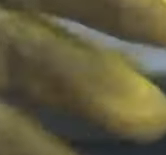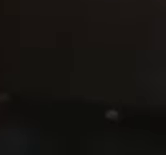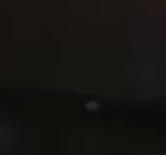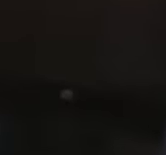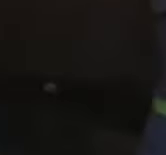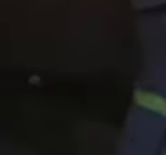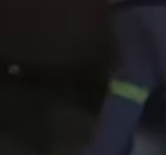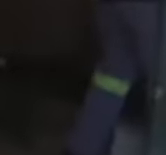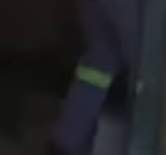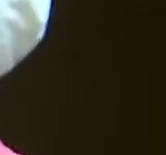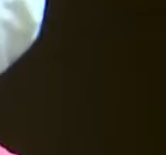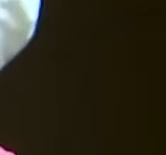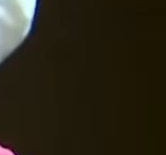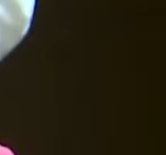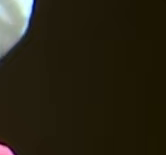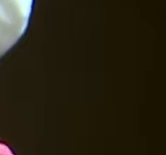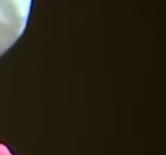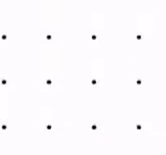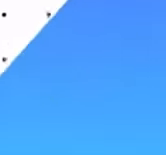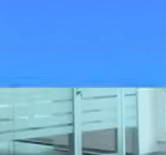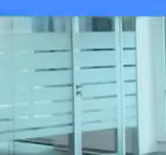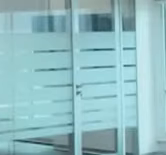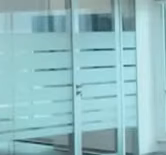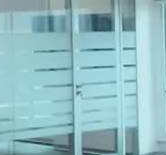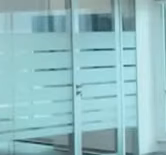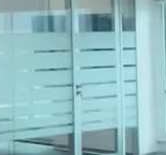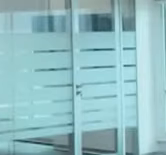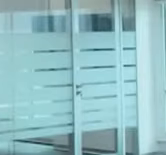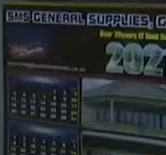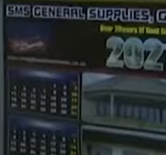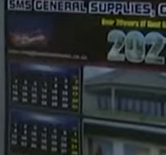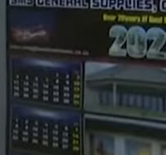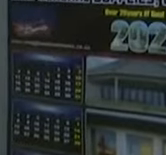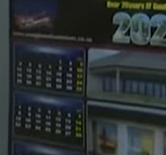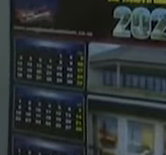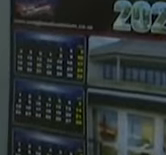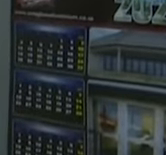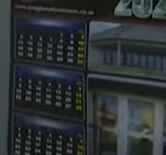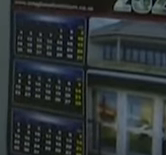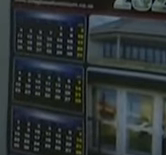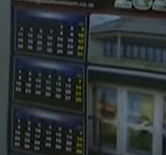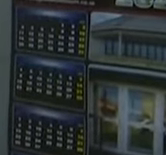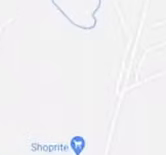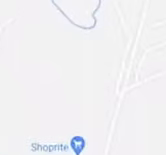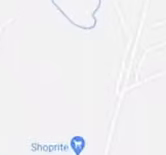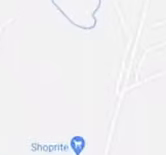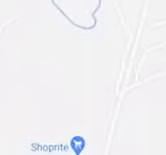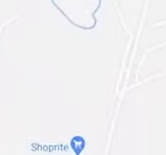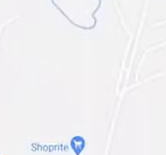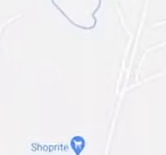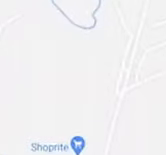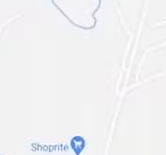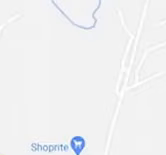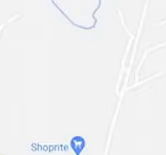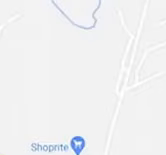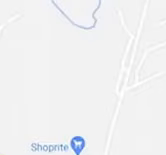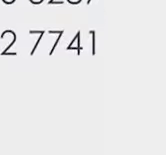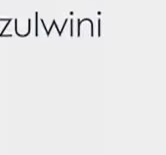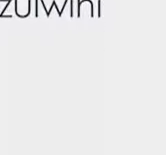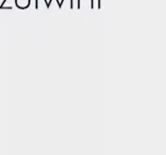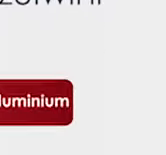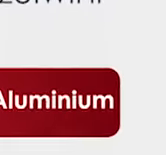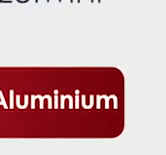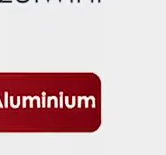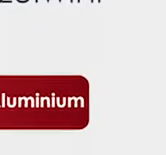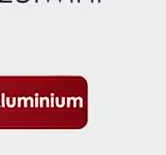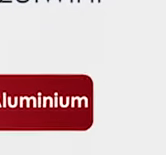also specialize in glass sales, fittings, tinting and sandblasting. Simply visit our offices at Gabelina Ezulwini or contact